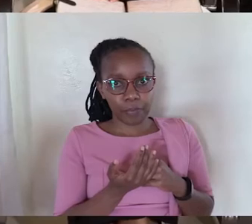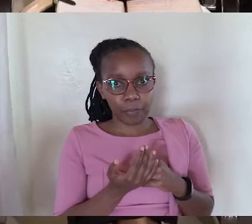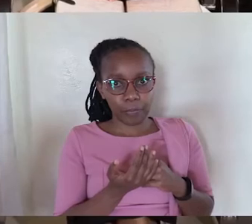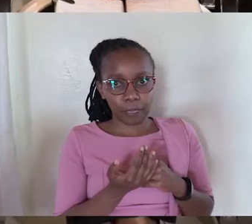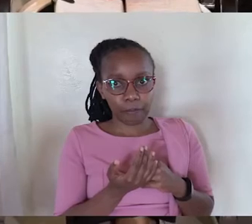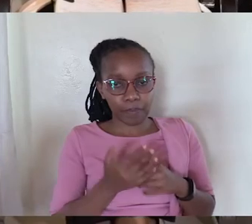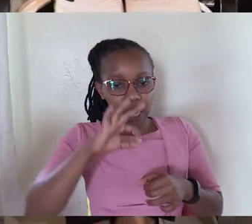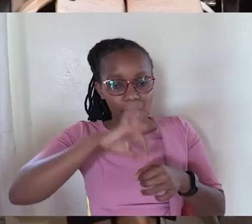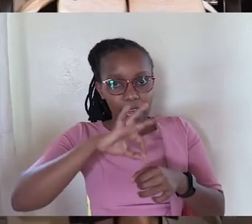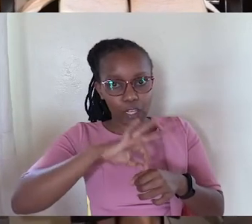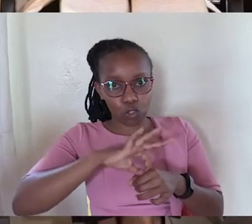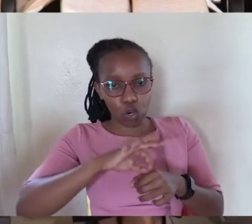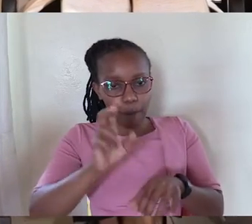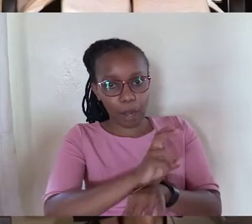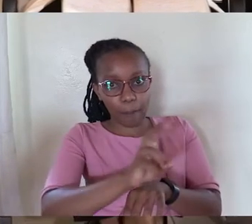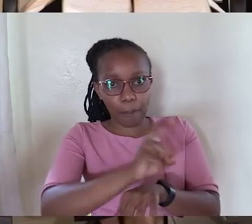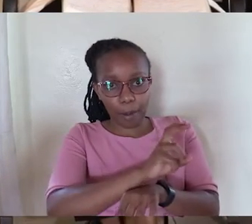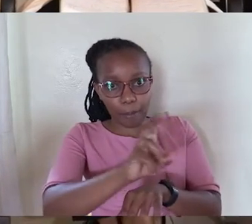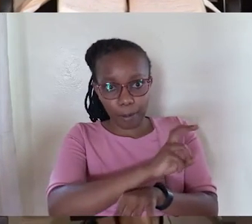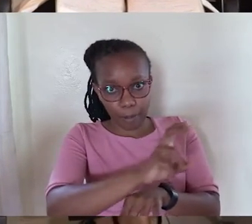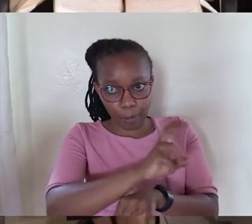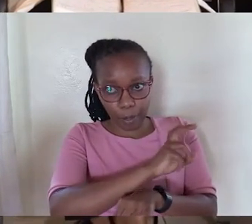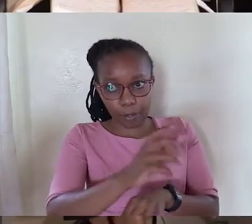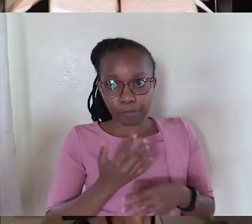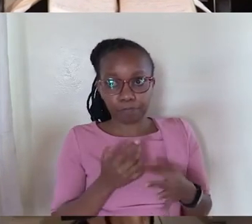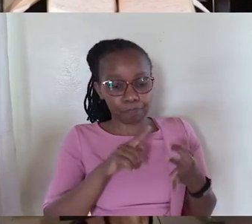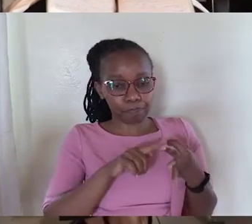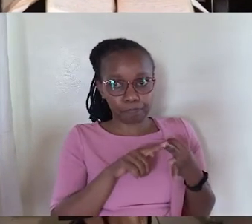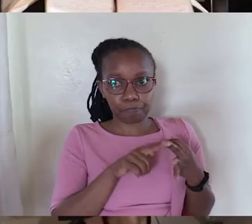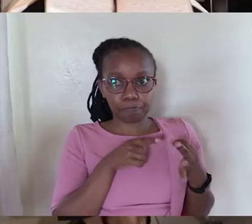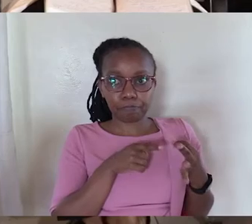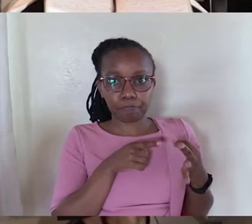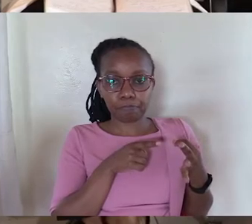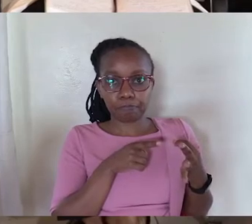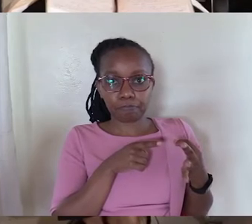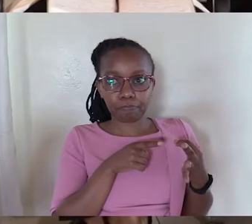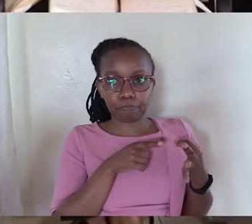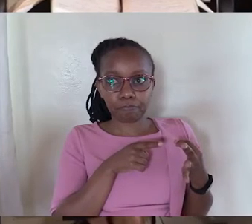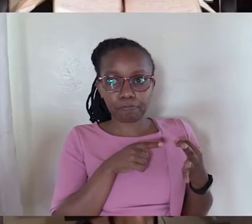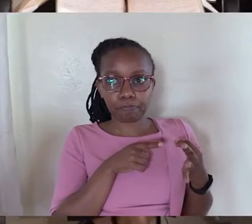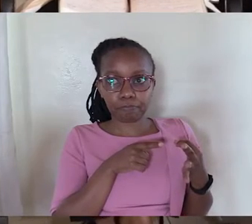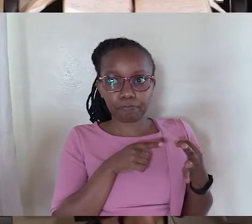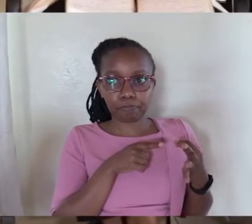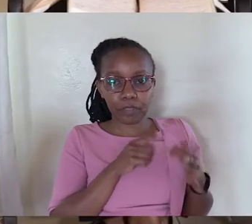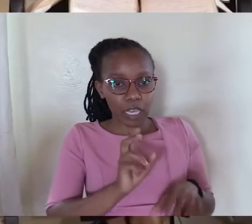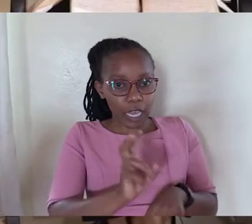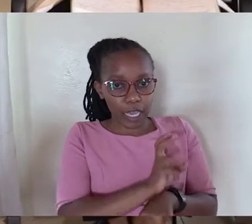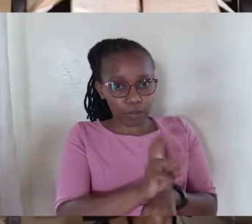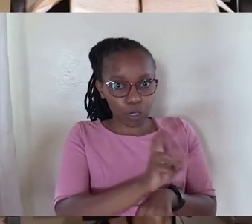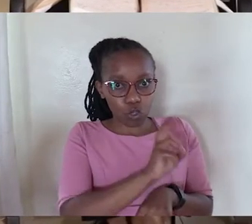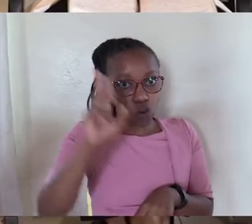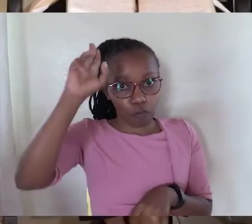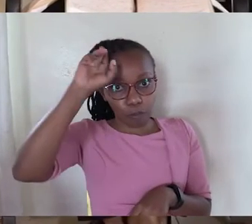those policing operations that we will be monitoring. And finally, we also do conduct inspections of police